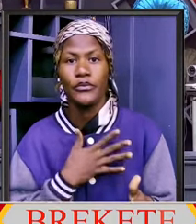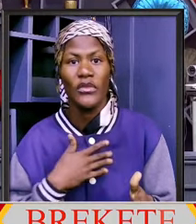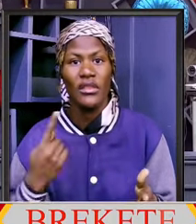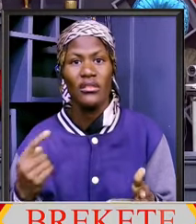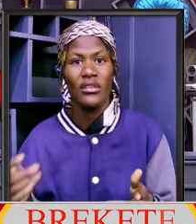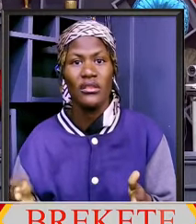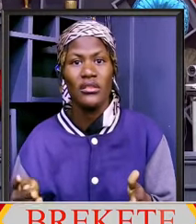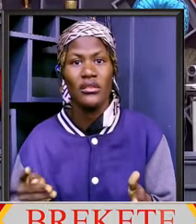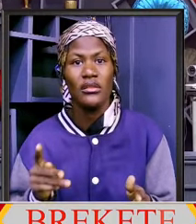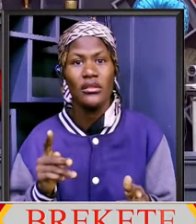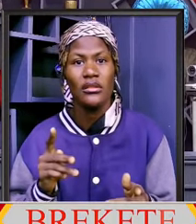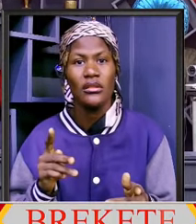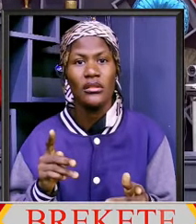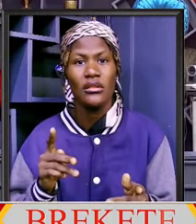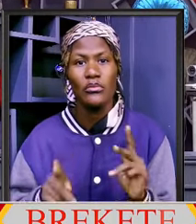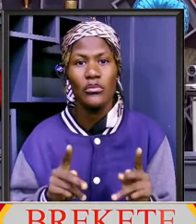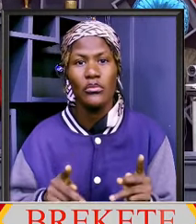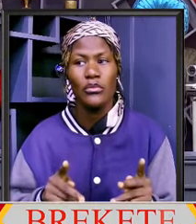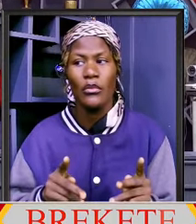Barrister, where is your conscience?